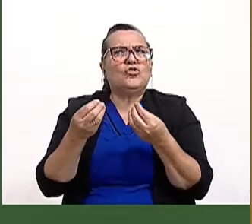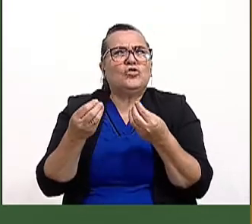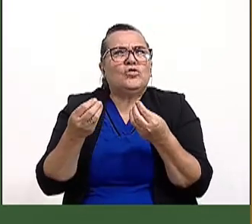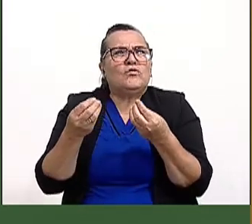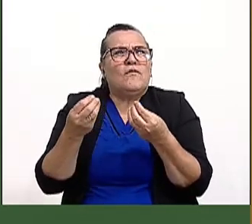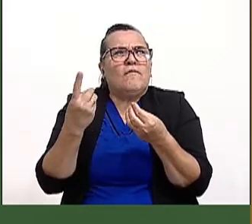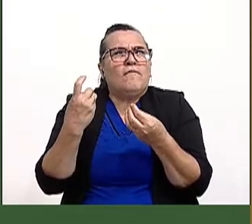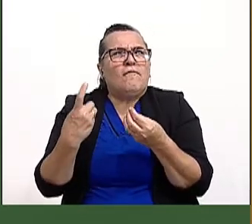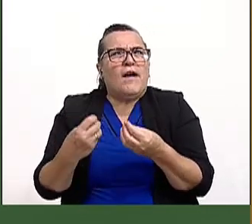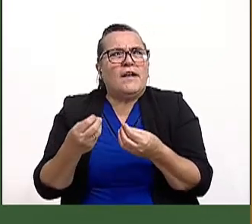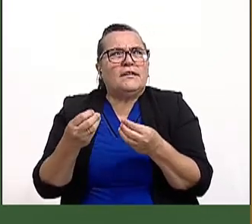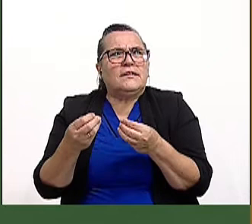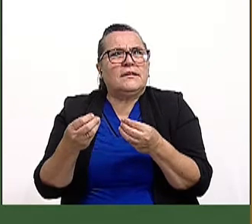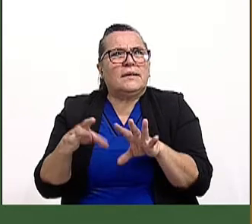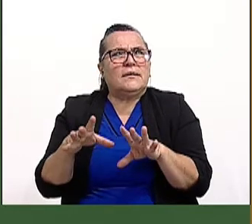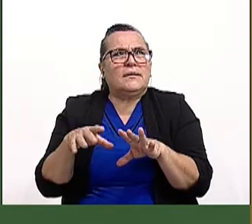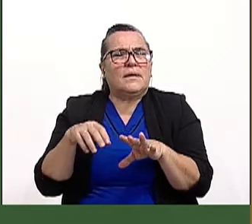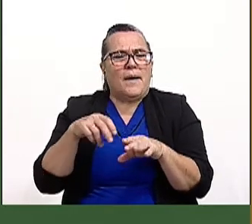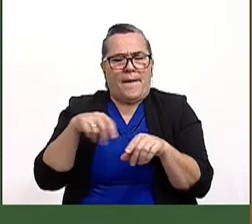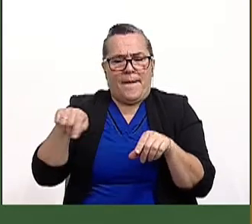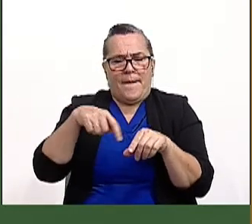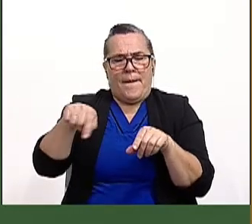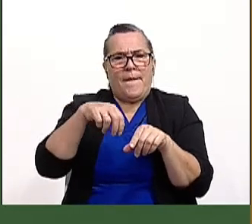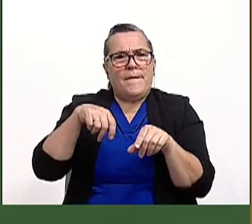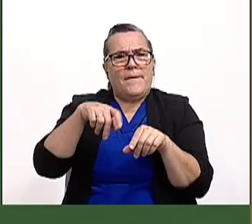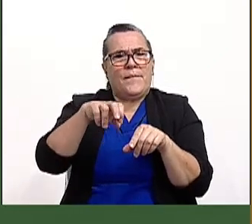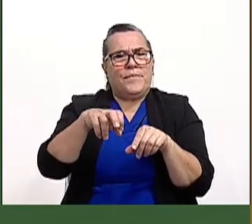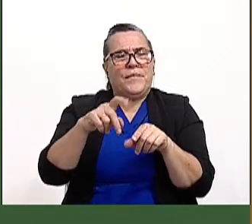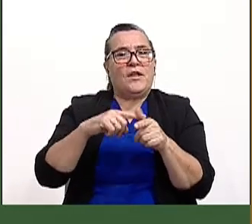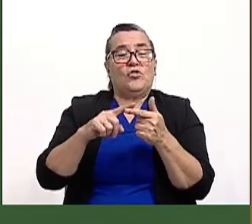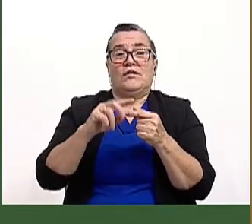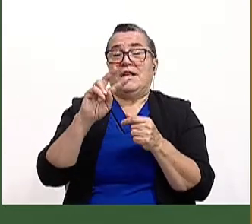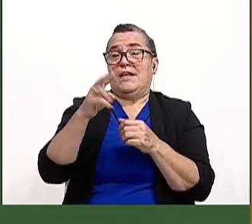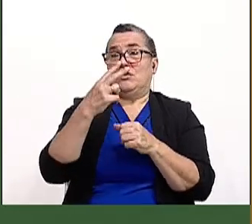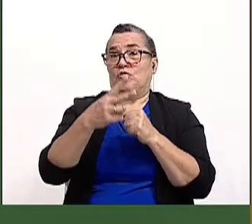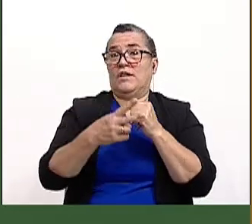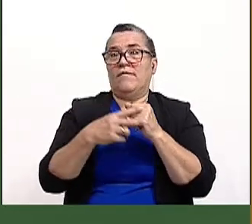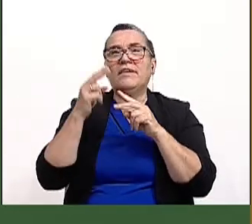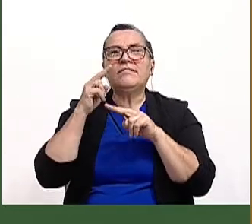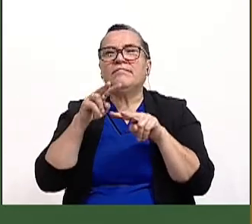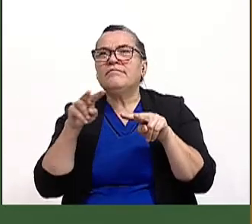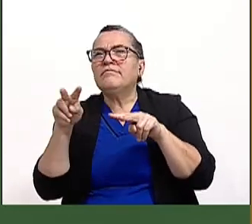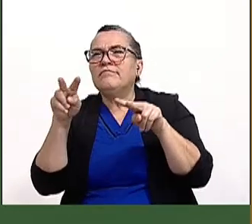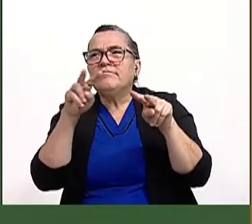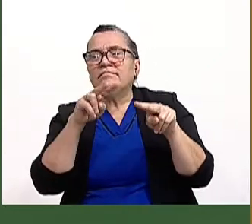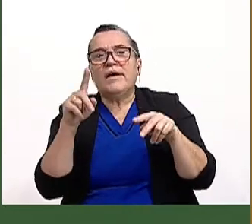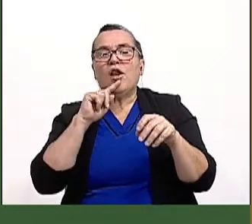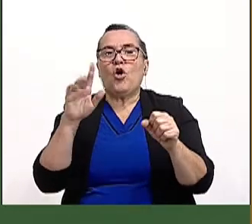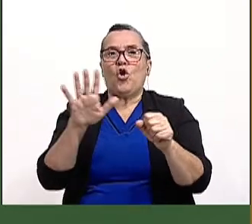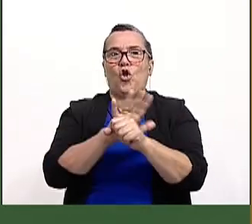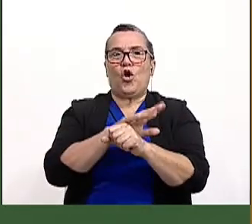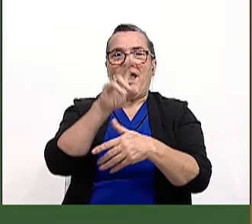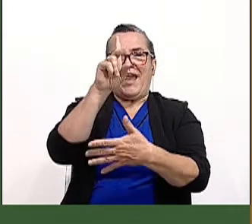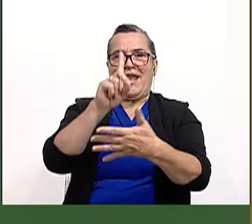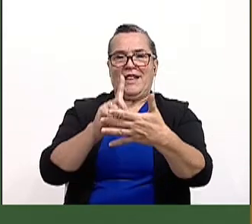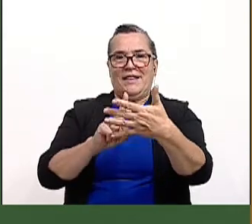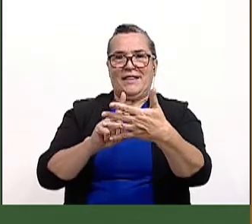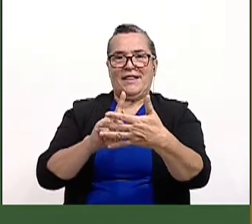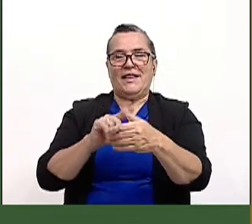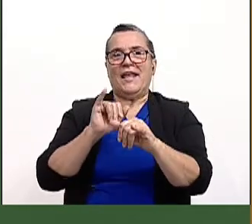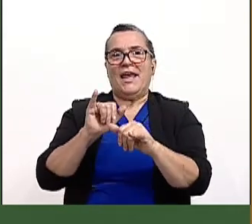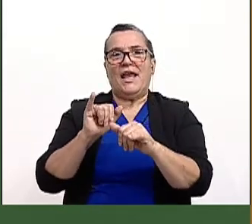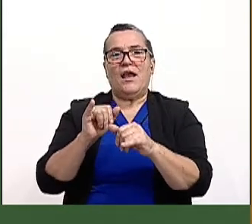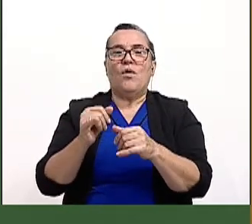gave her. We're going to watch the video for the second time to complete the diagram with the missing